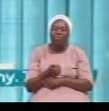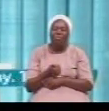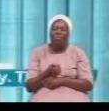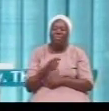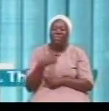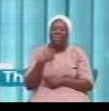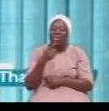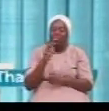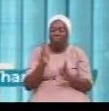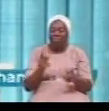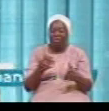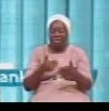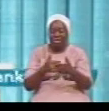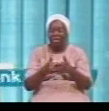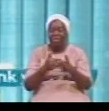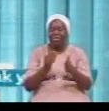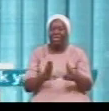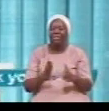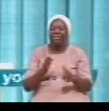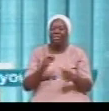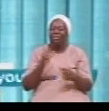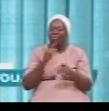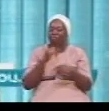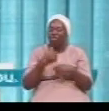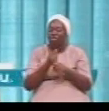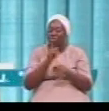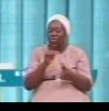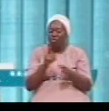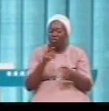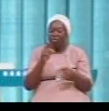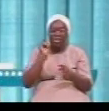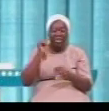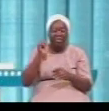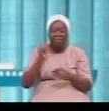Tell the person sitting next to you there, ensure you testify tomorrow.